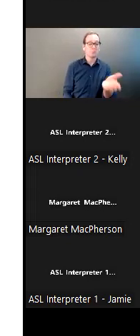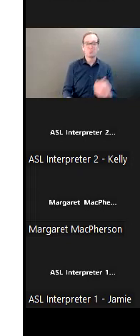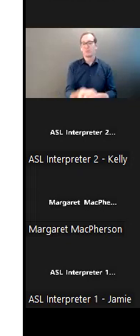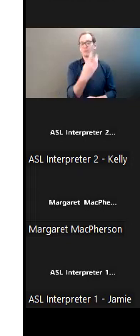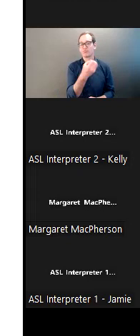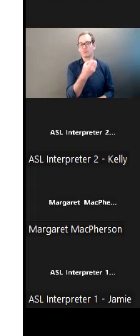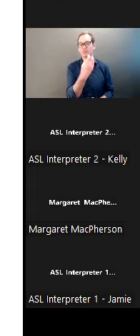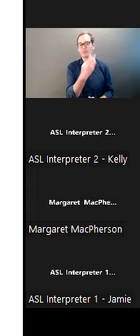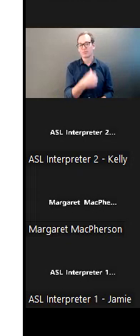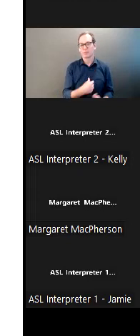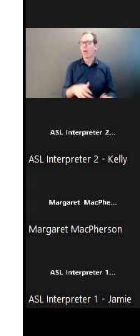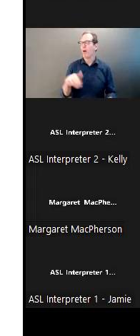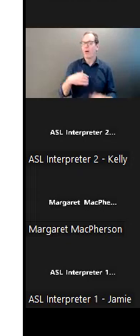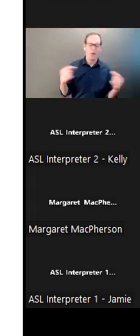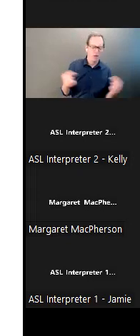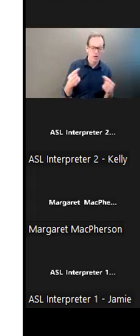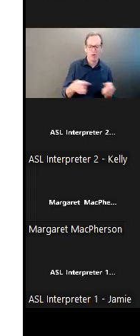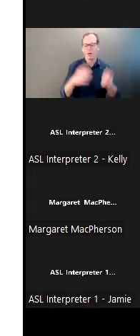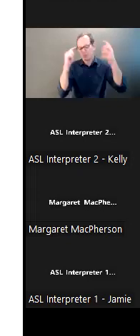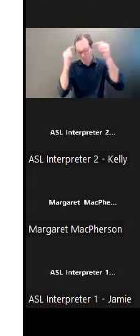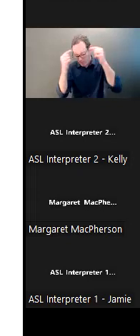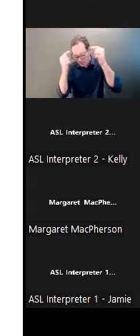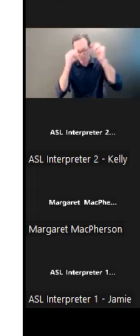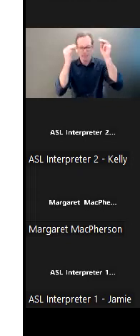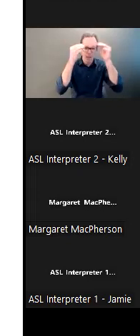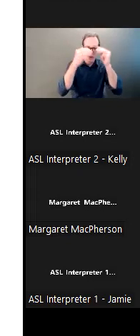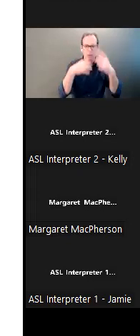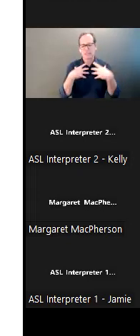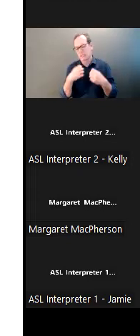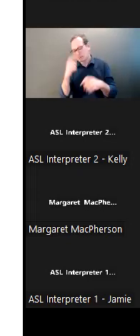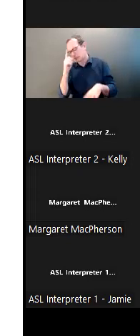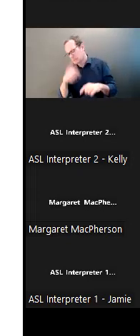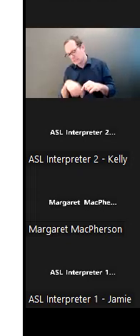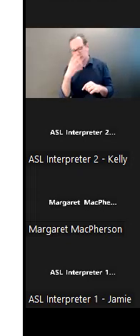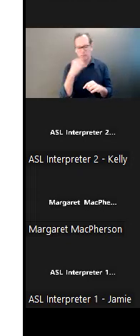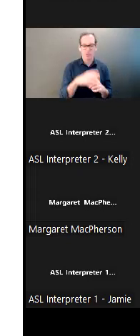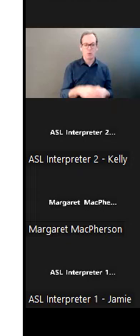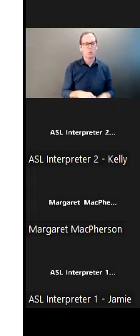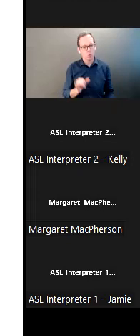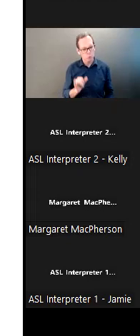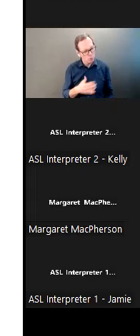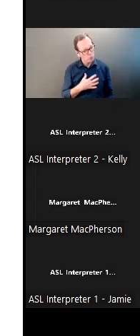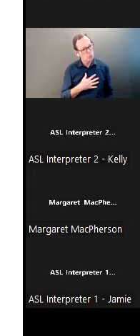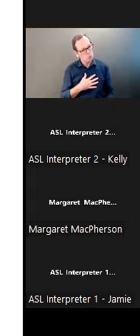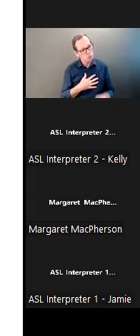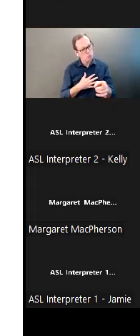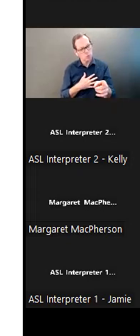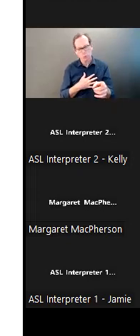et cetera, that can also be a clue that there are trauma experiences that are expressing themselves